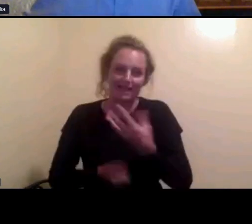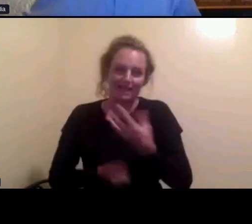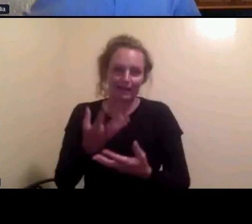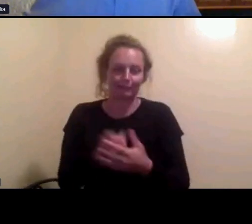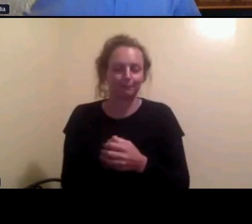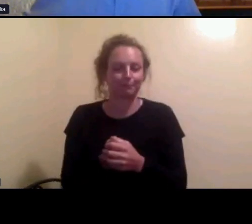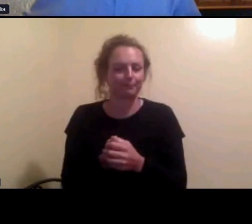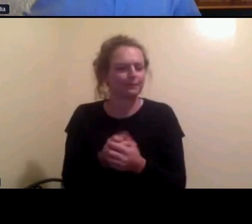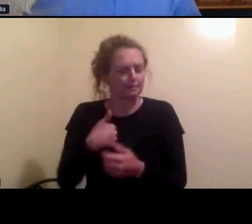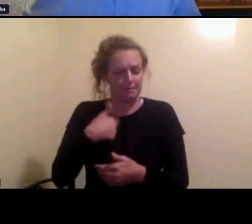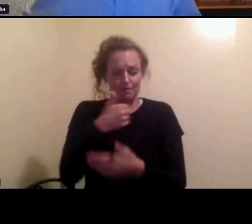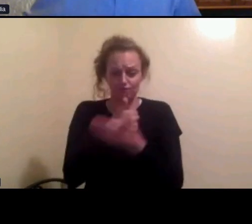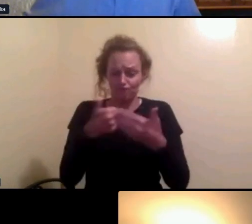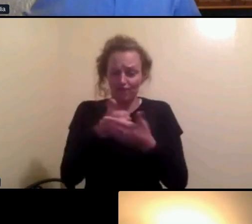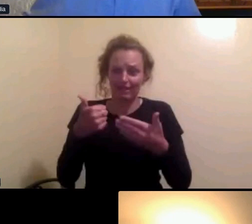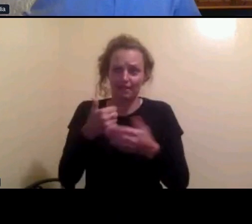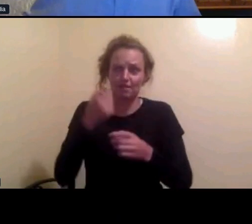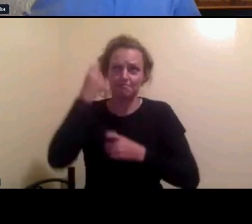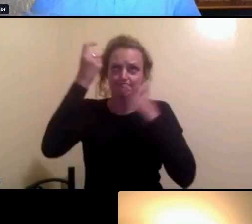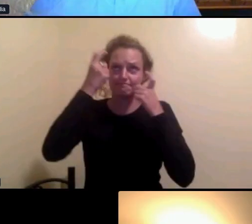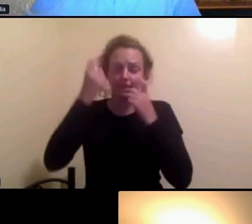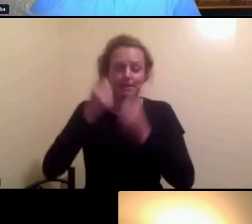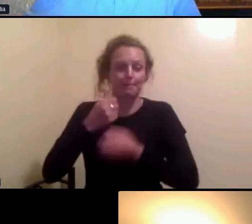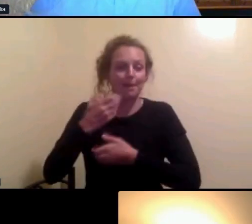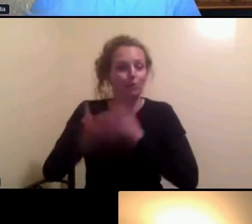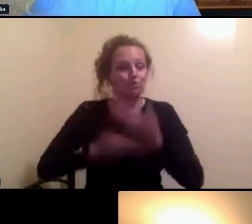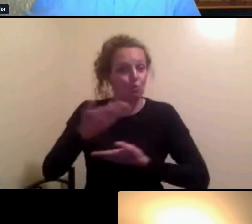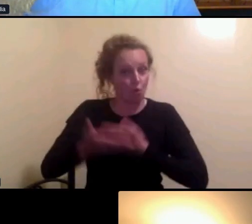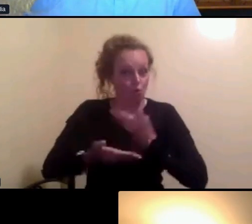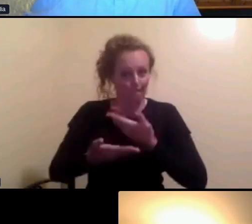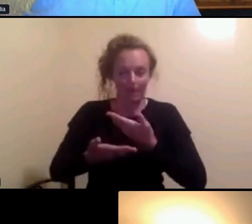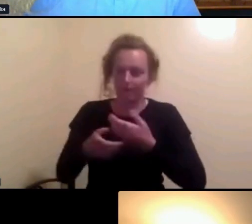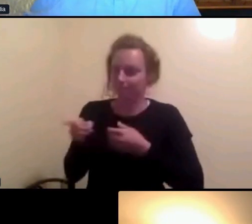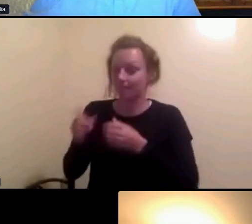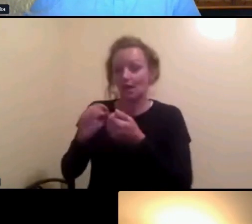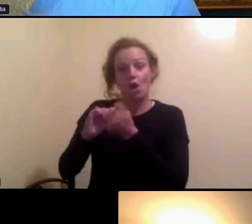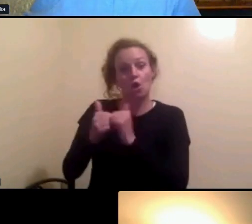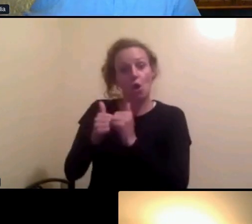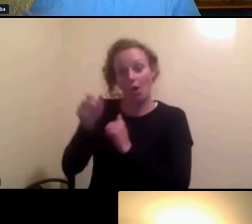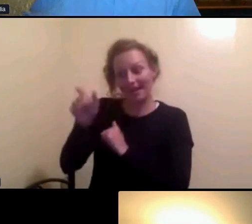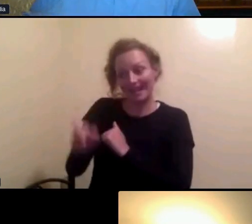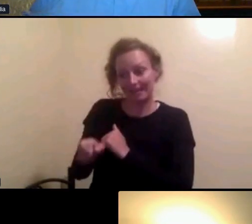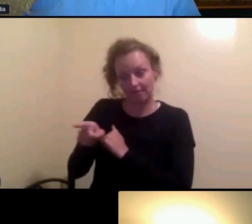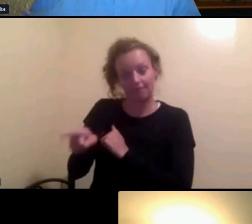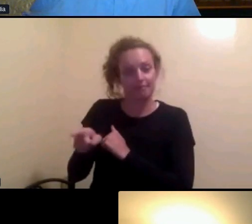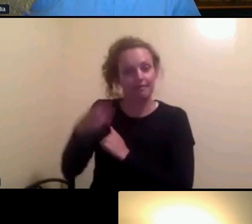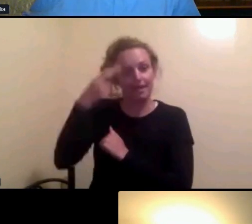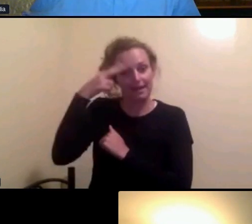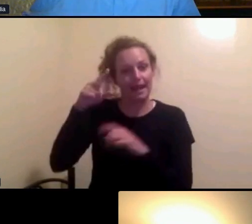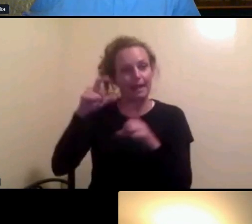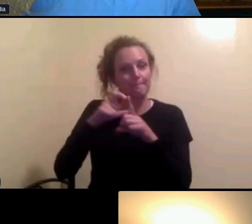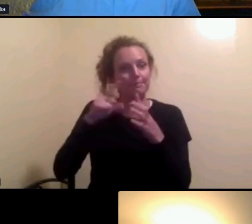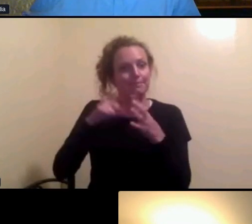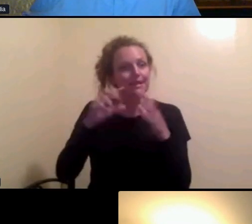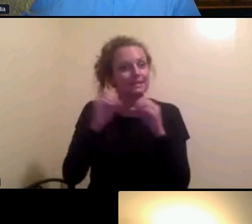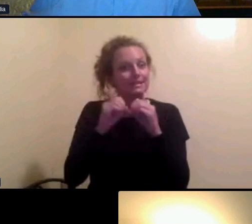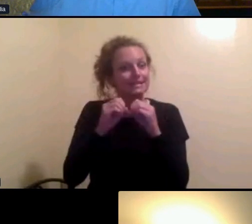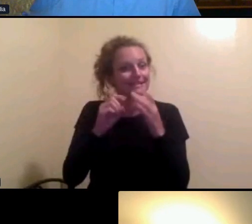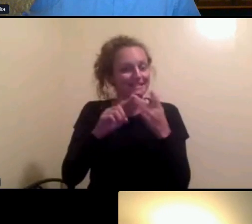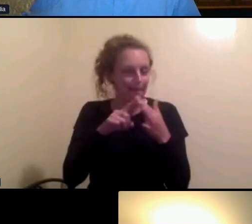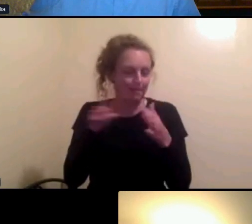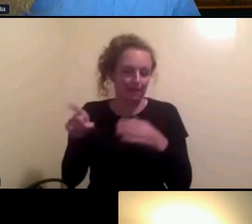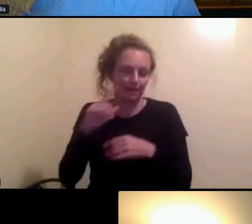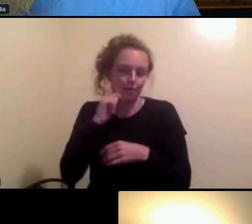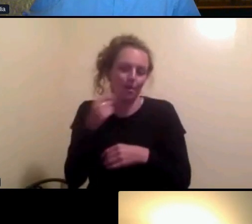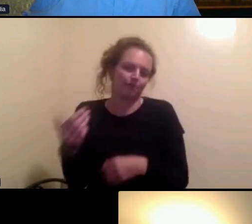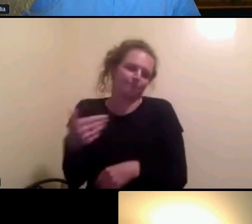called Debbie. And this will resonate with many of you for different reasons, I'm sure, and even from your own lived experience. But I worked with Debbie and she